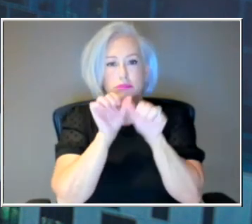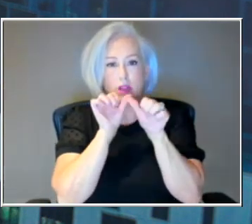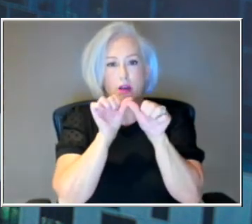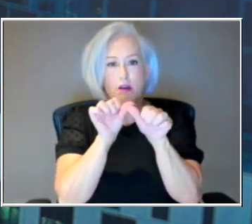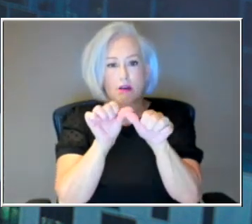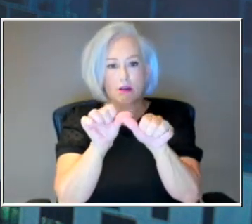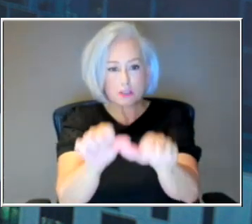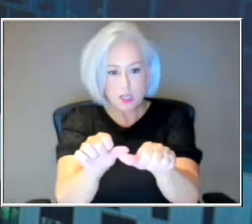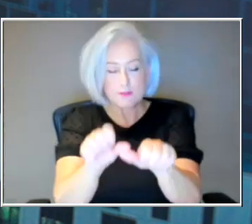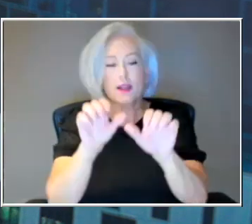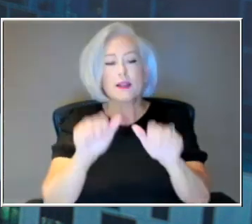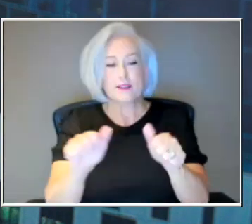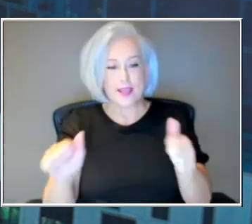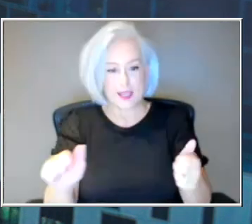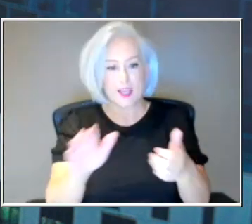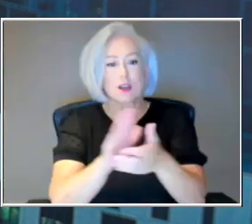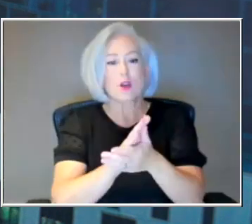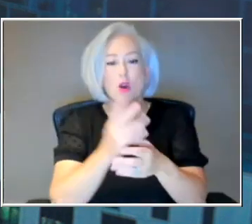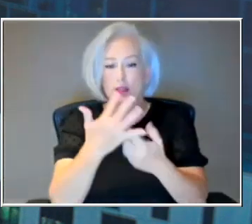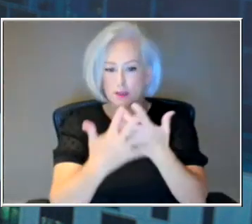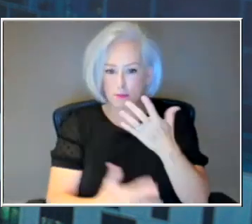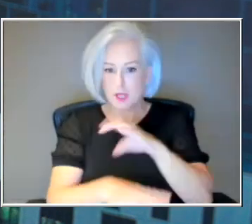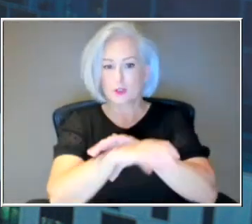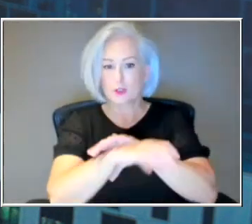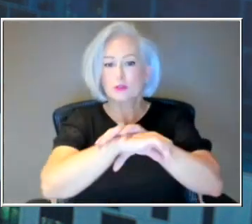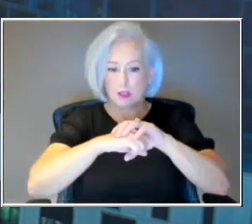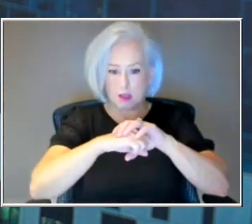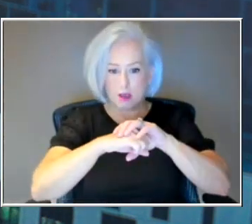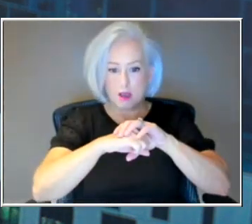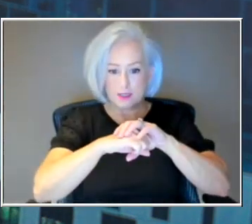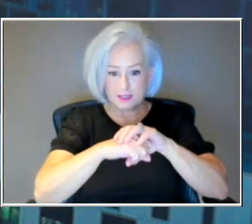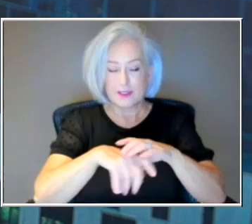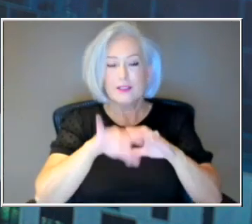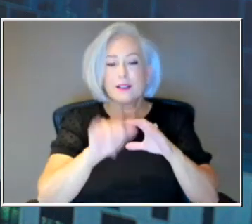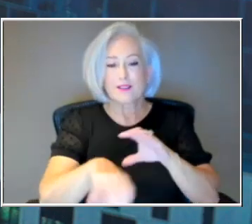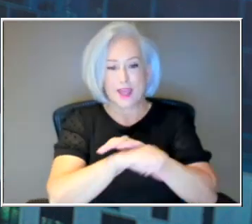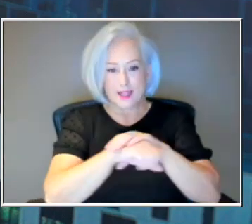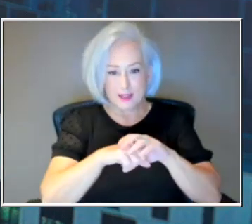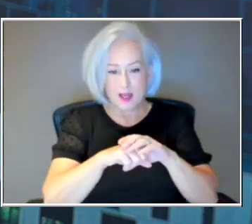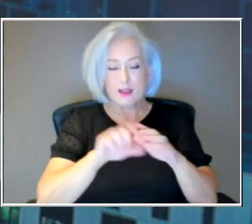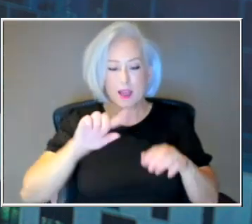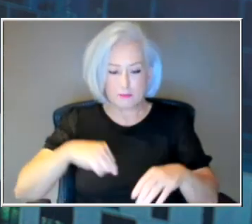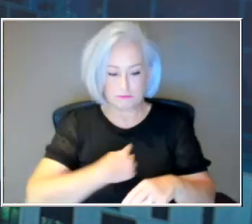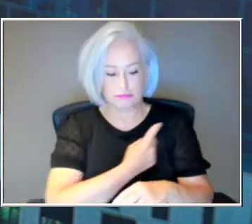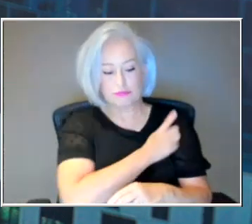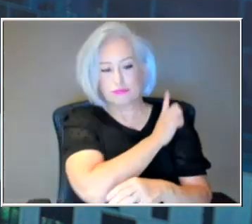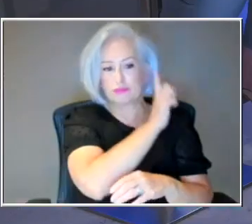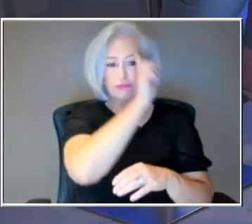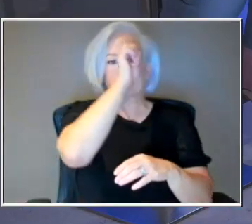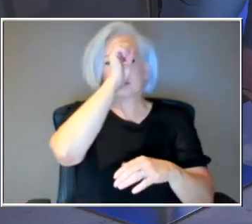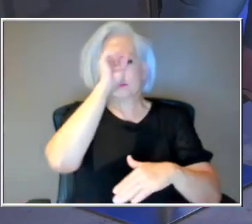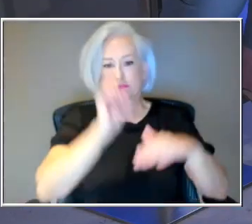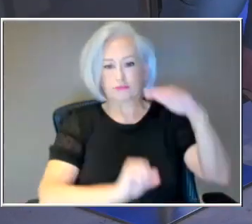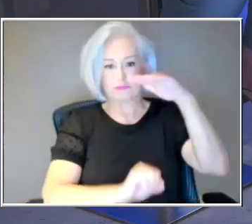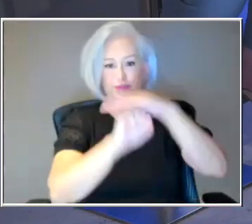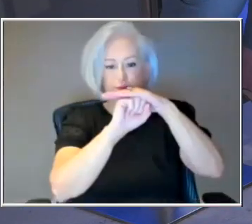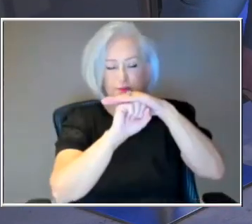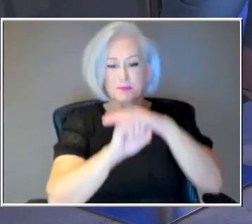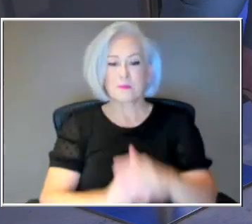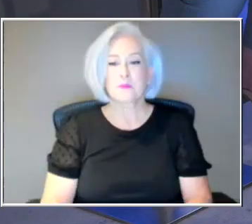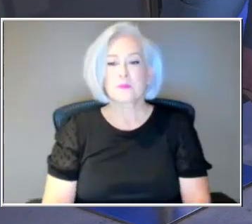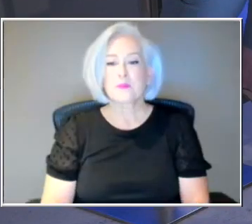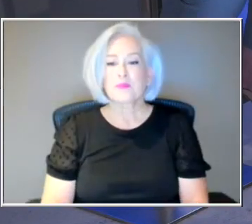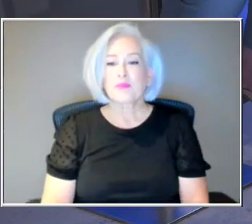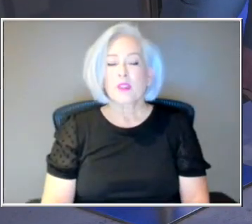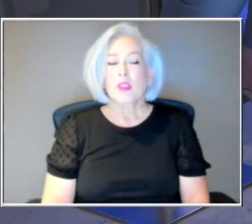clotting of blood, and that clot can also propagate to the brain in unfortunate circumstances. So Jamie may not have